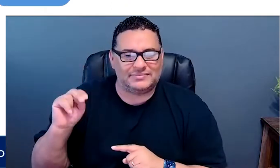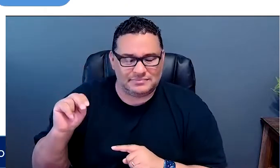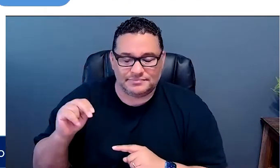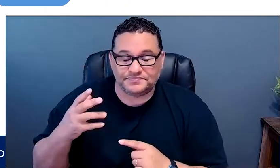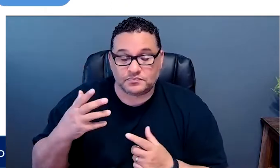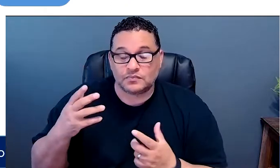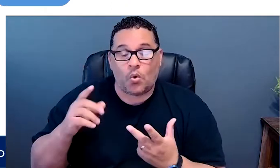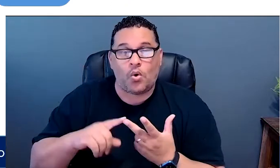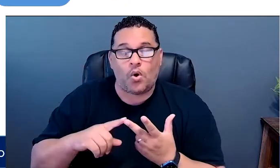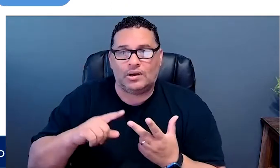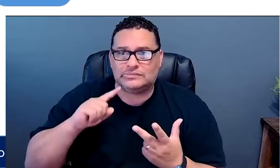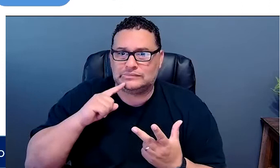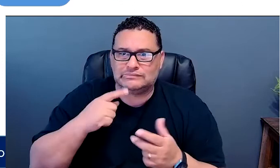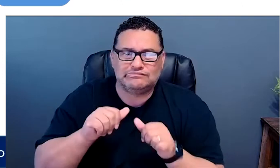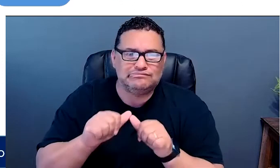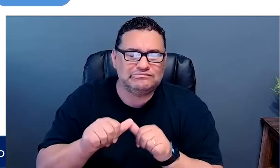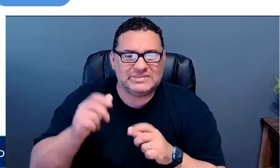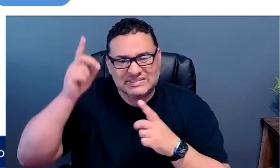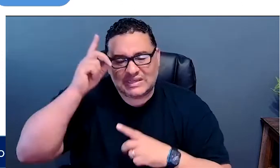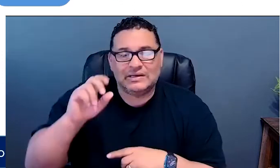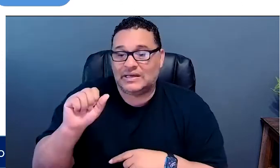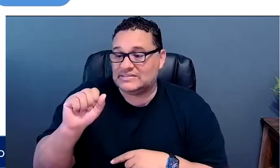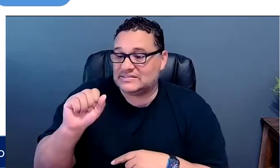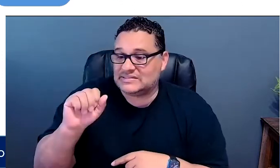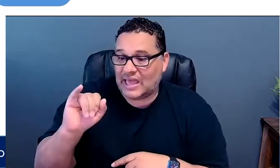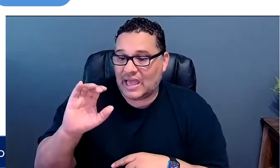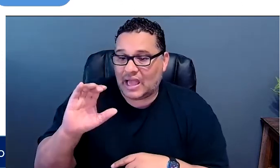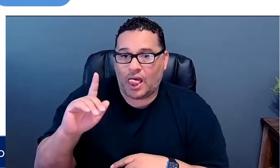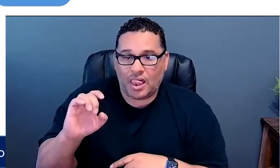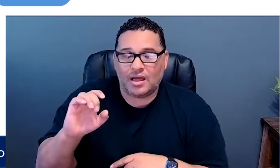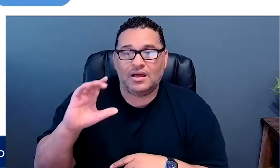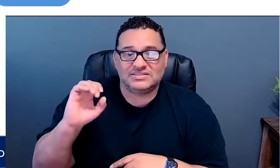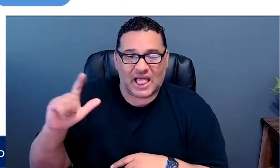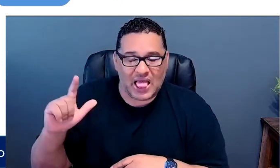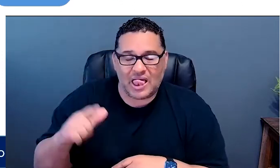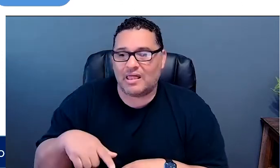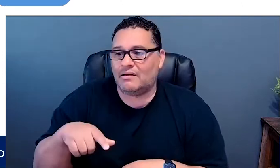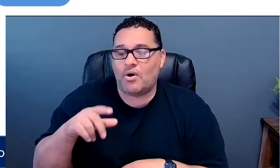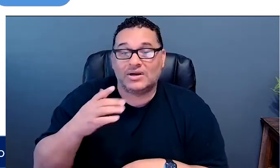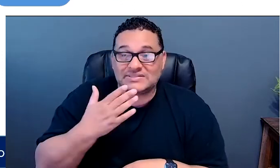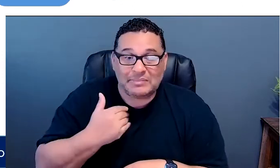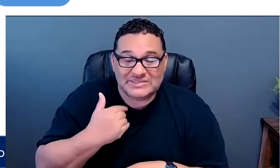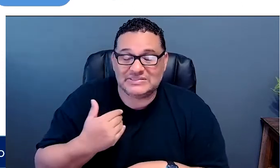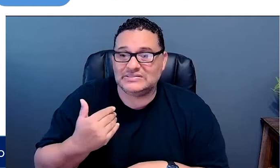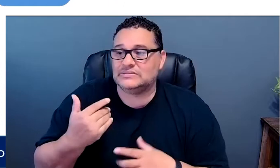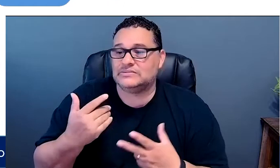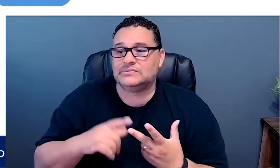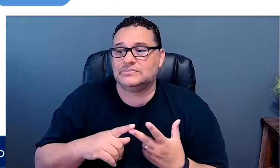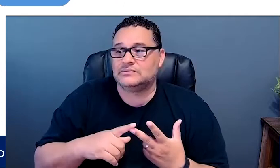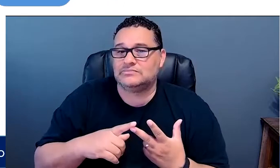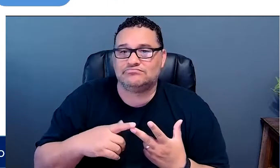like sickle cell anemia or diabetes or MS. It can